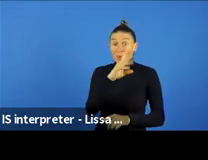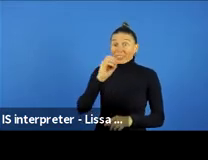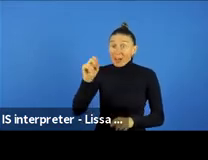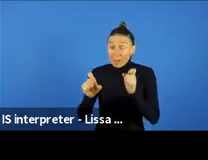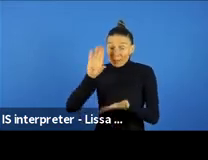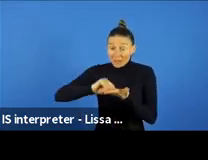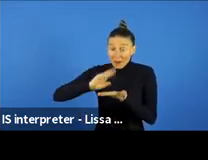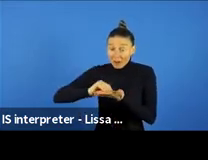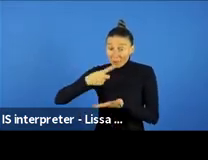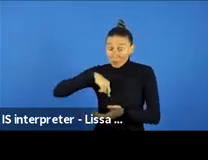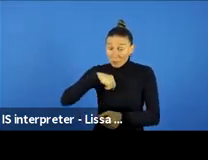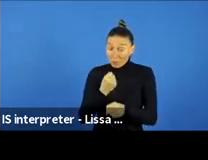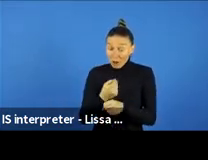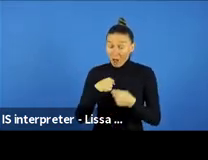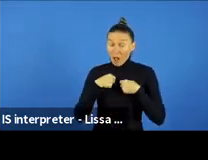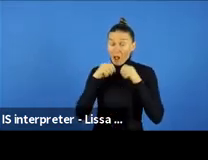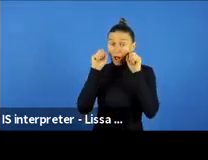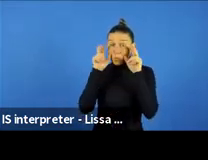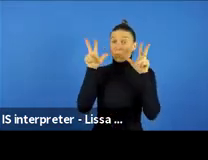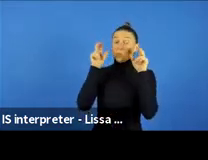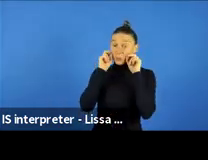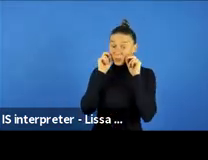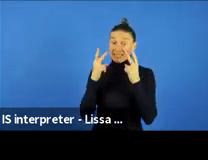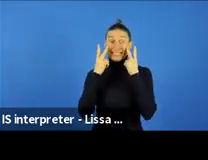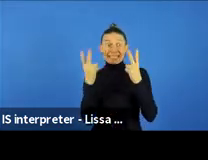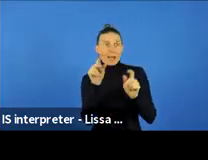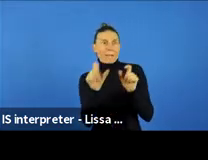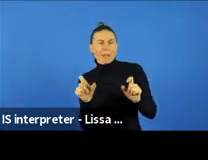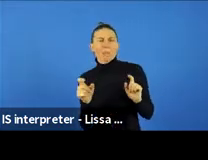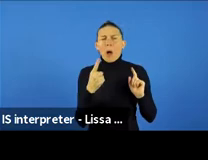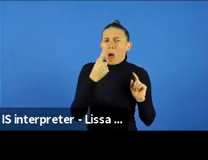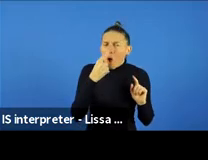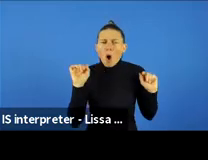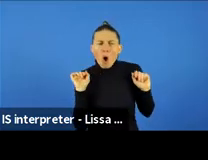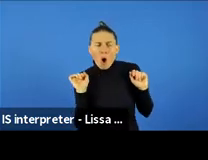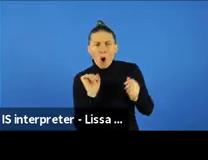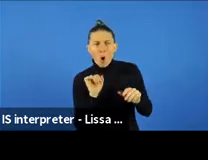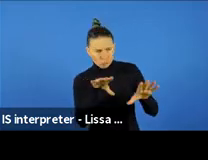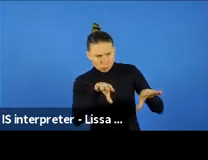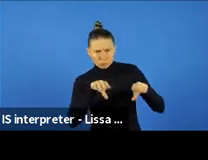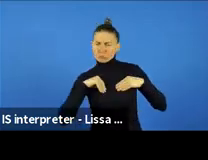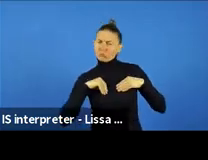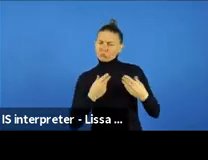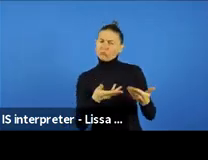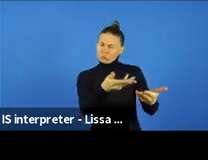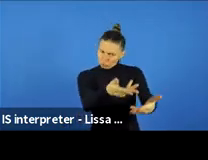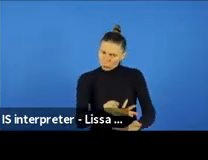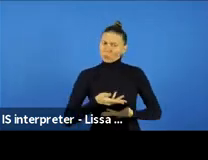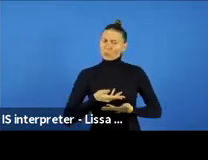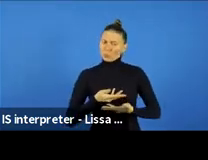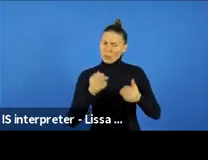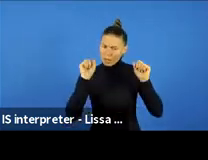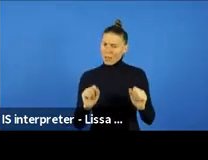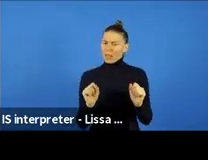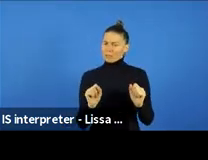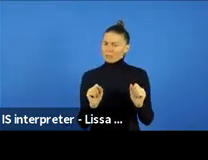incredible. We can see the acceptance and curiosity of the society for this new tool. Currently, we